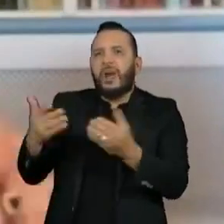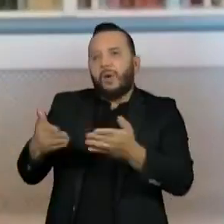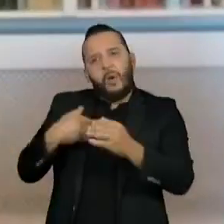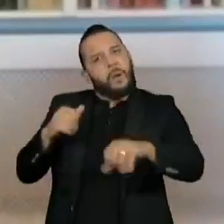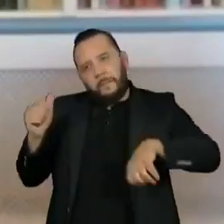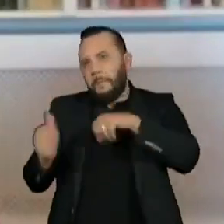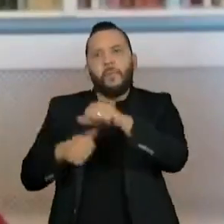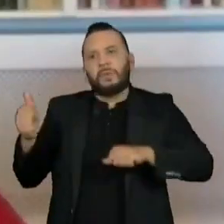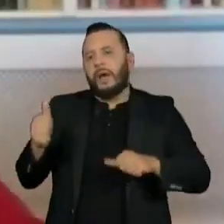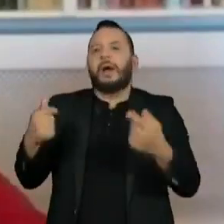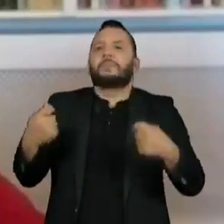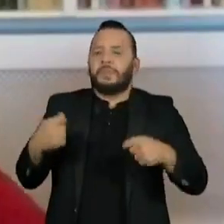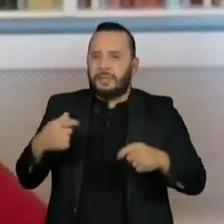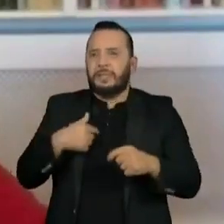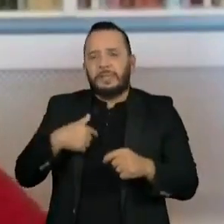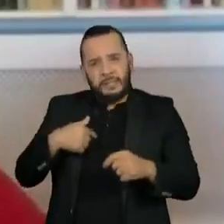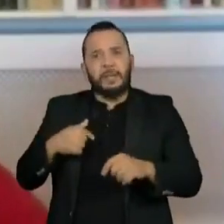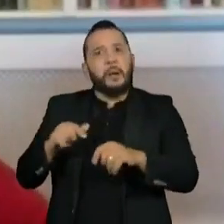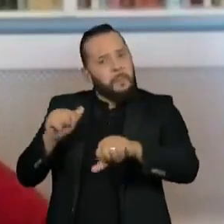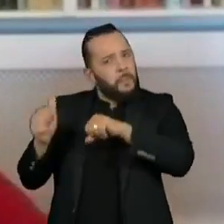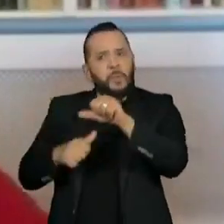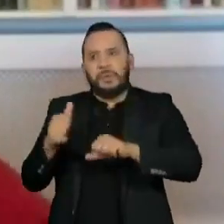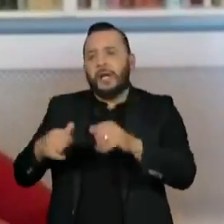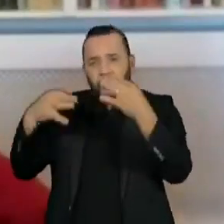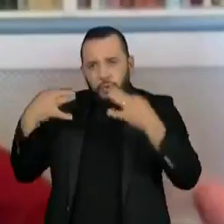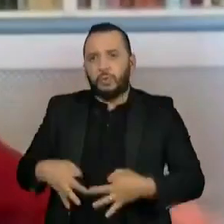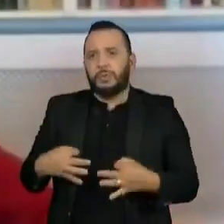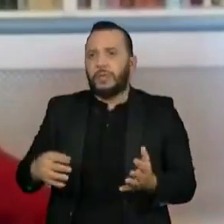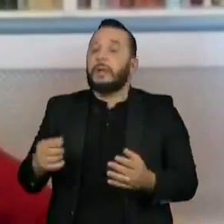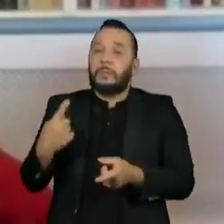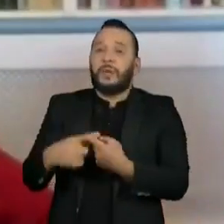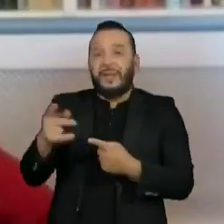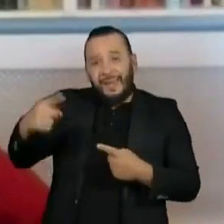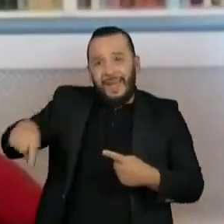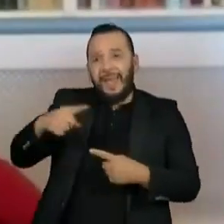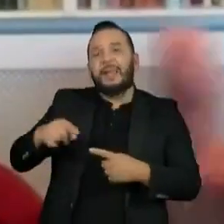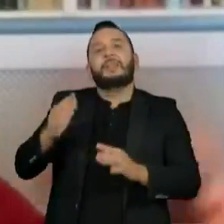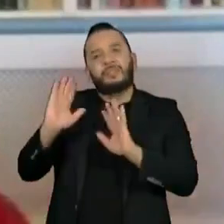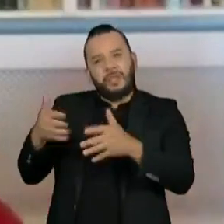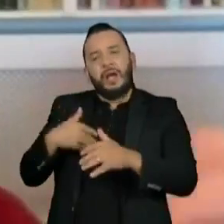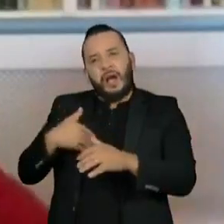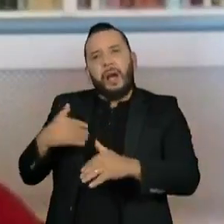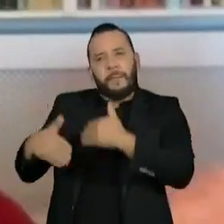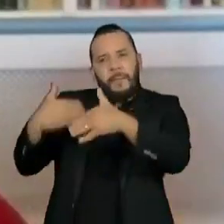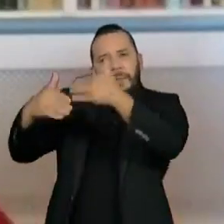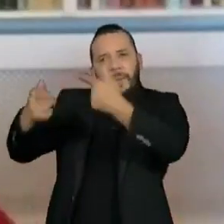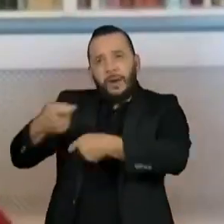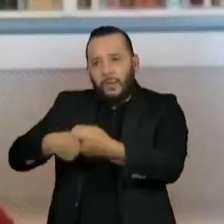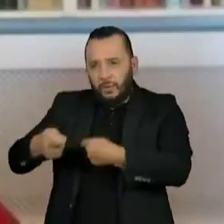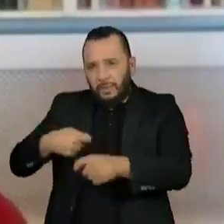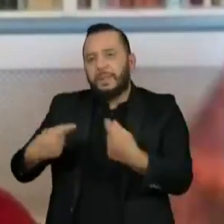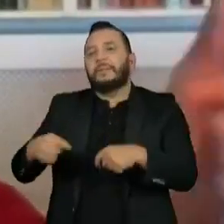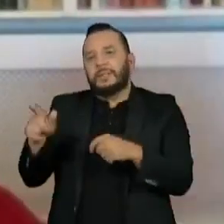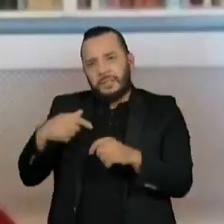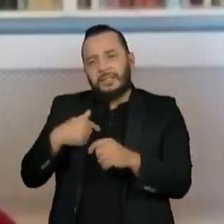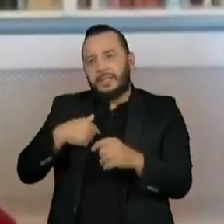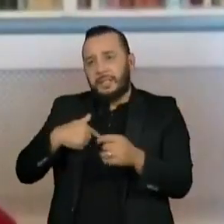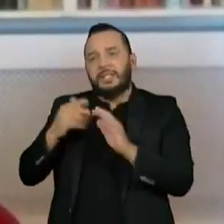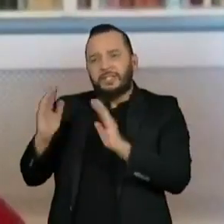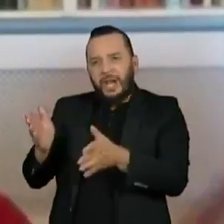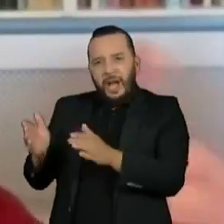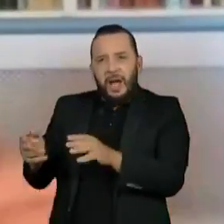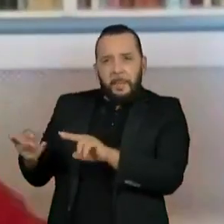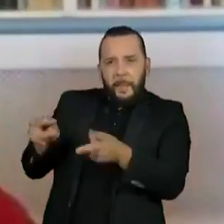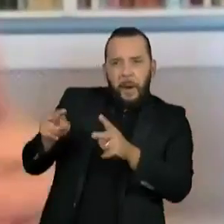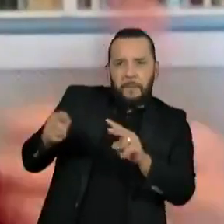transition for the workers we have to remember it was the workers who built our economies and they now need a just transition either to